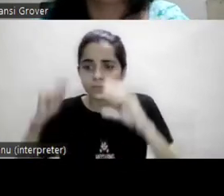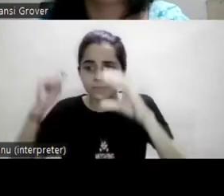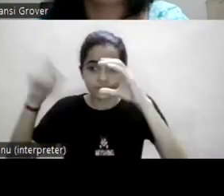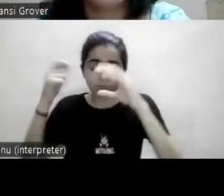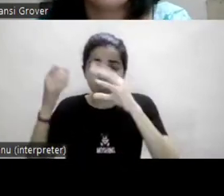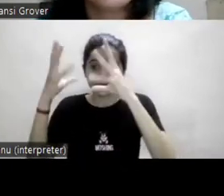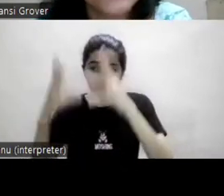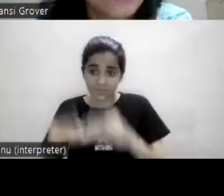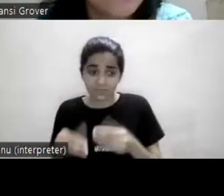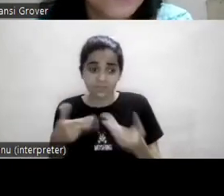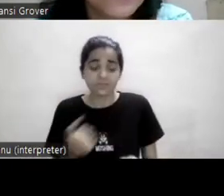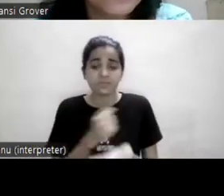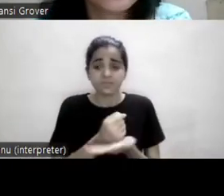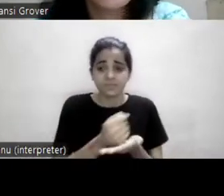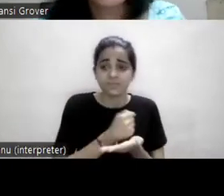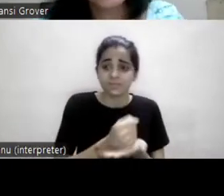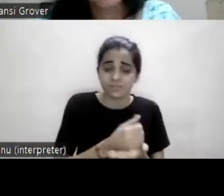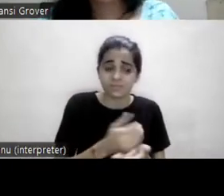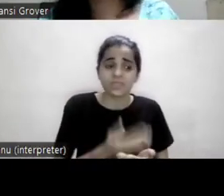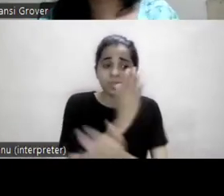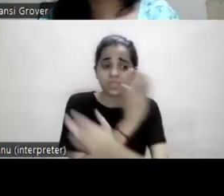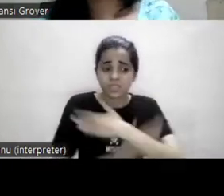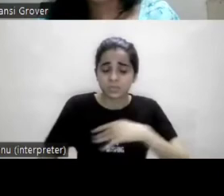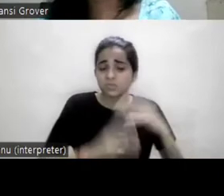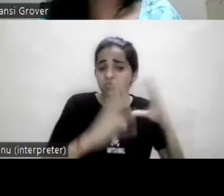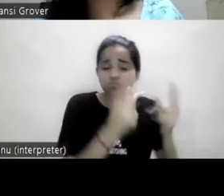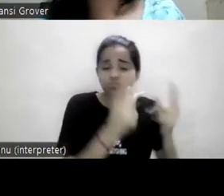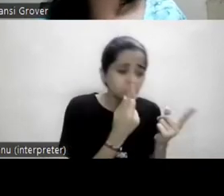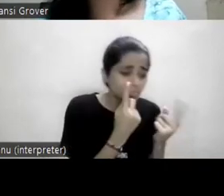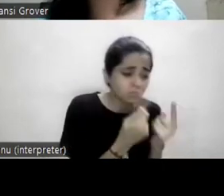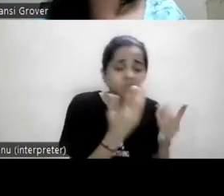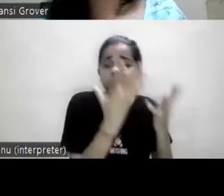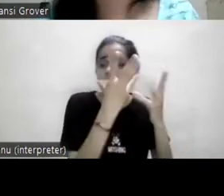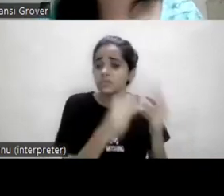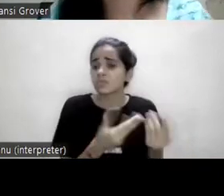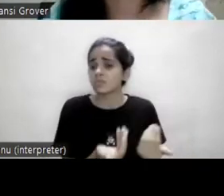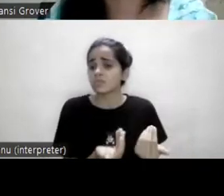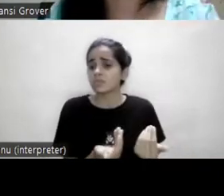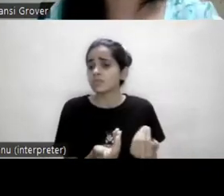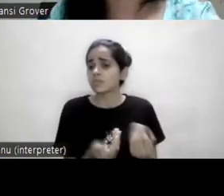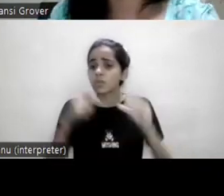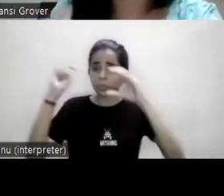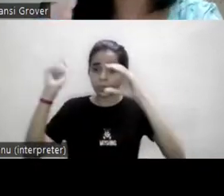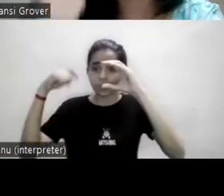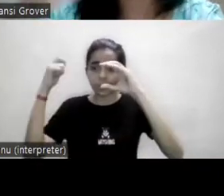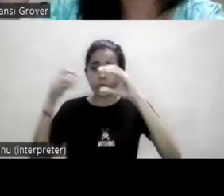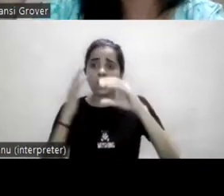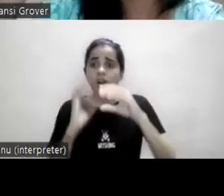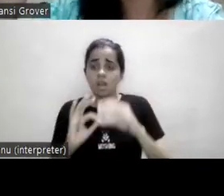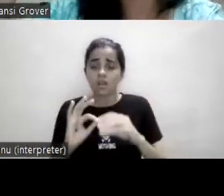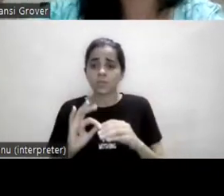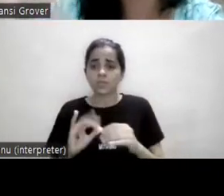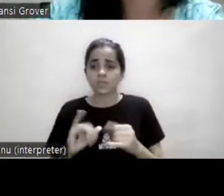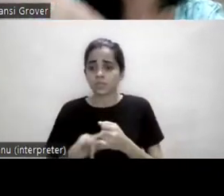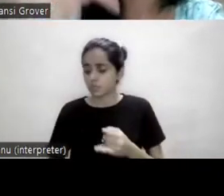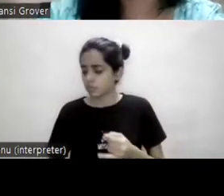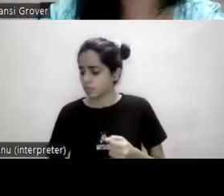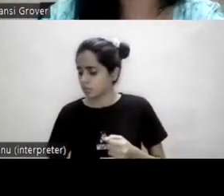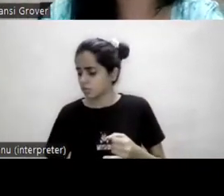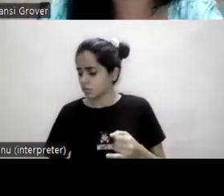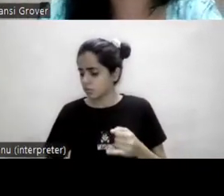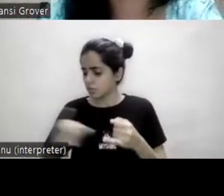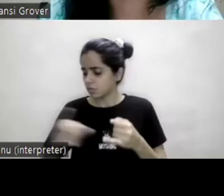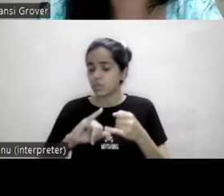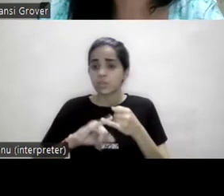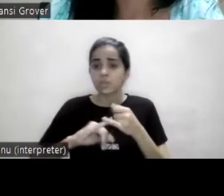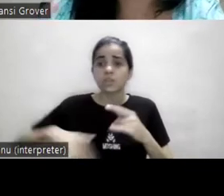her of her disabilities. So representations like these become very important. Now, what happens towards the end